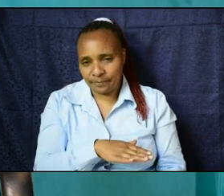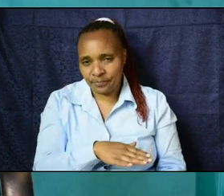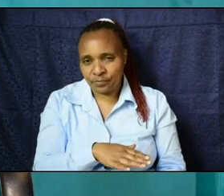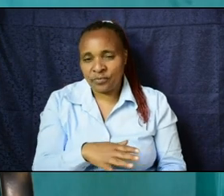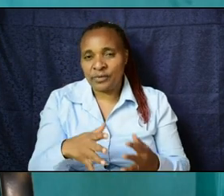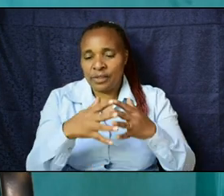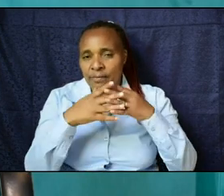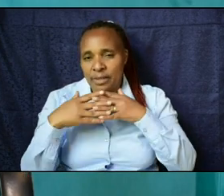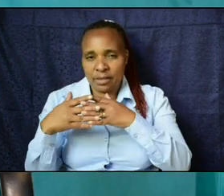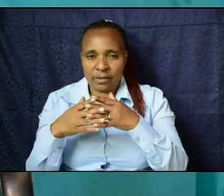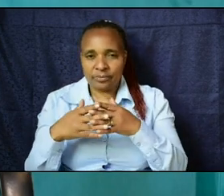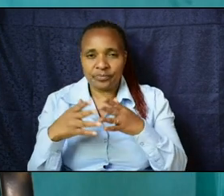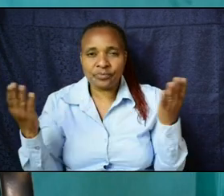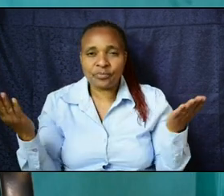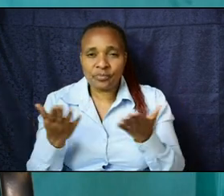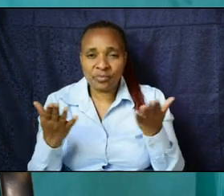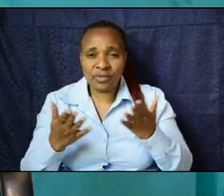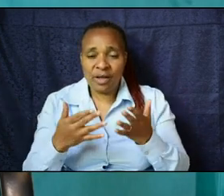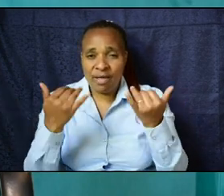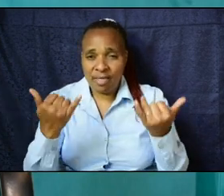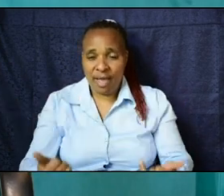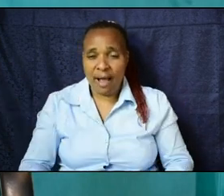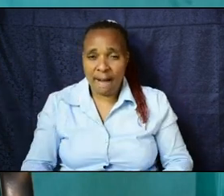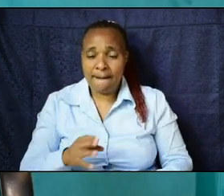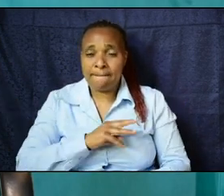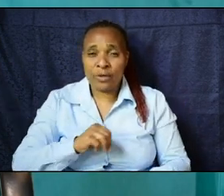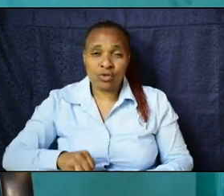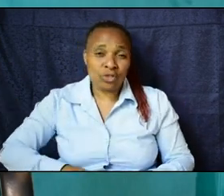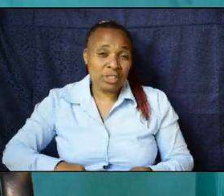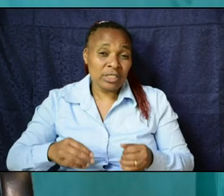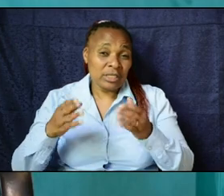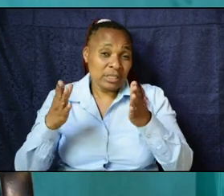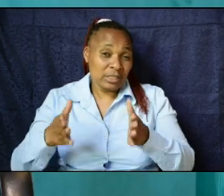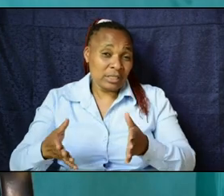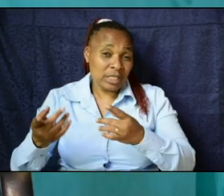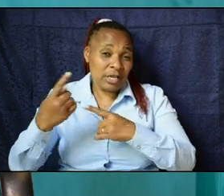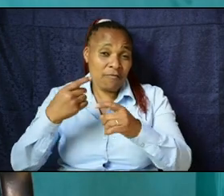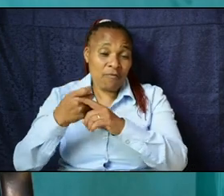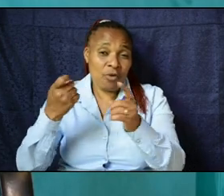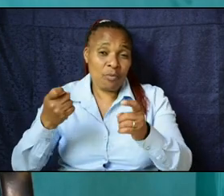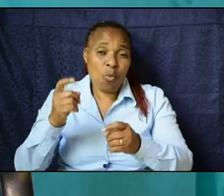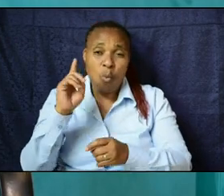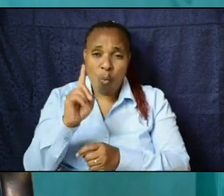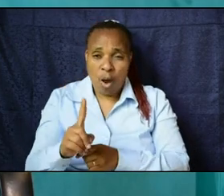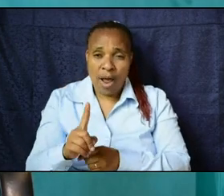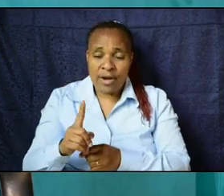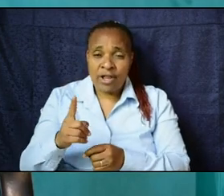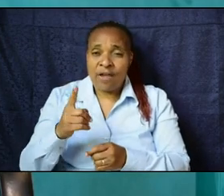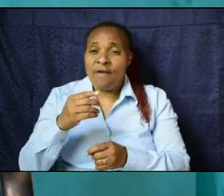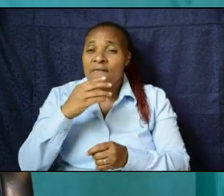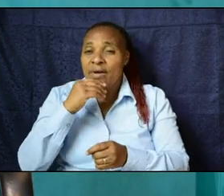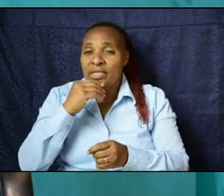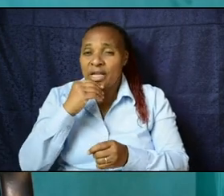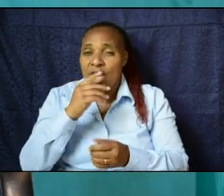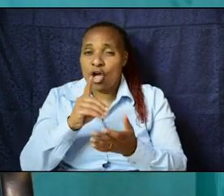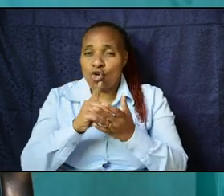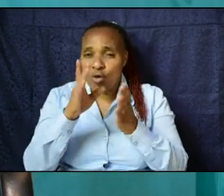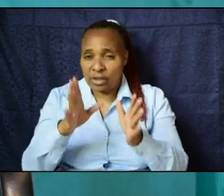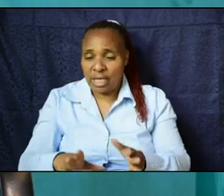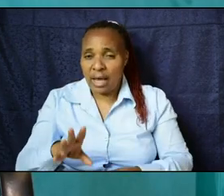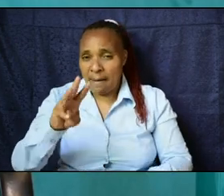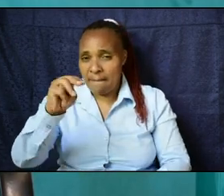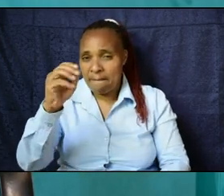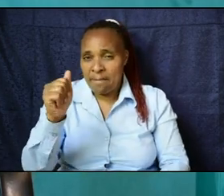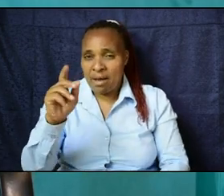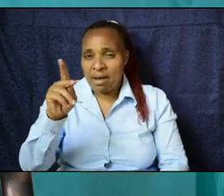the United States, where the young missionaries came from. And one of them, their father, was called Dr. McCully. He